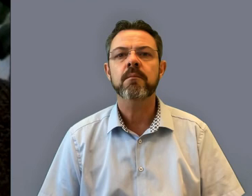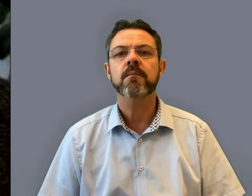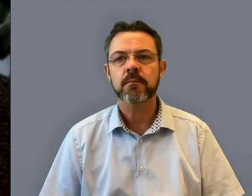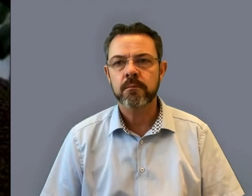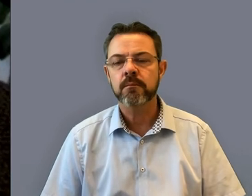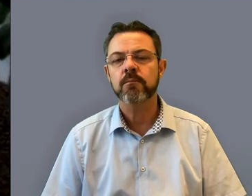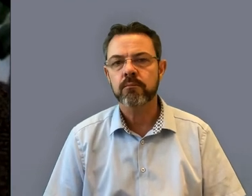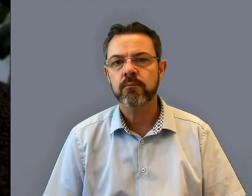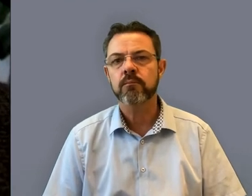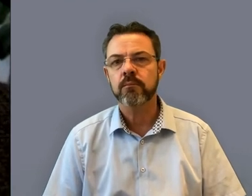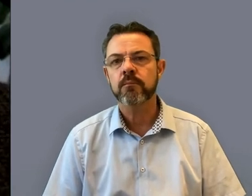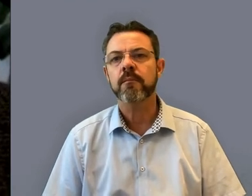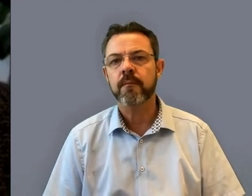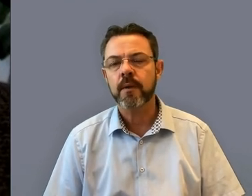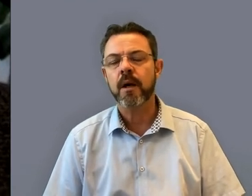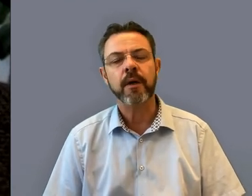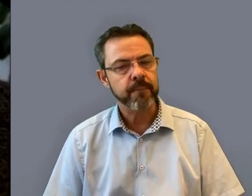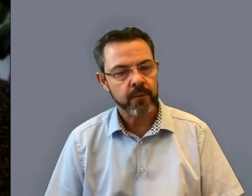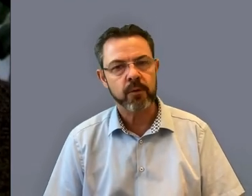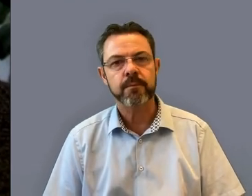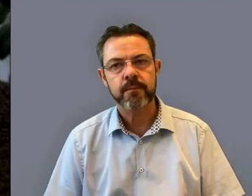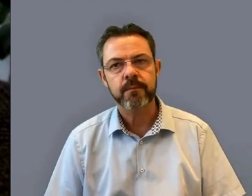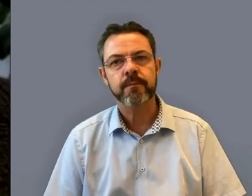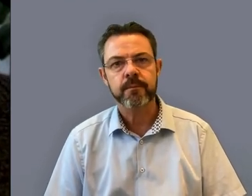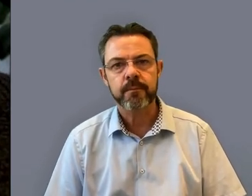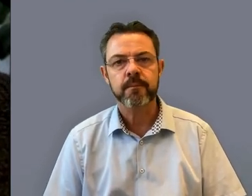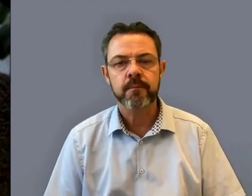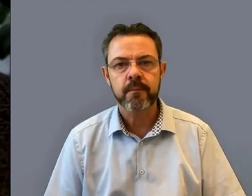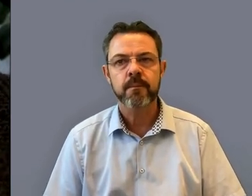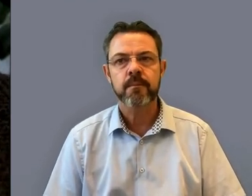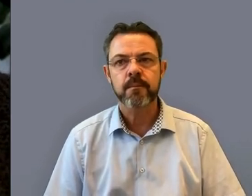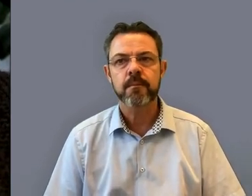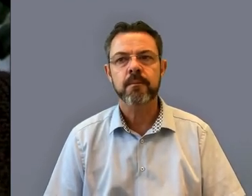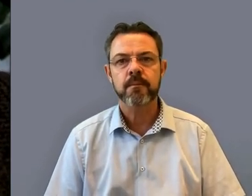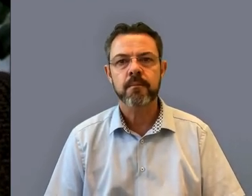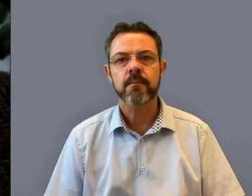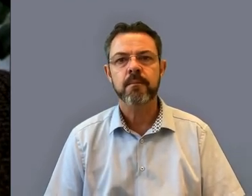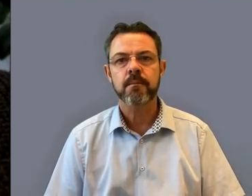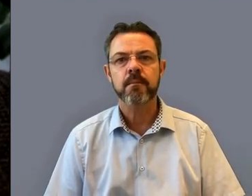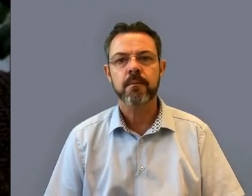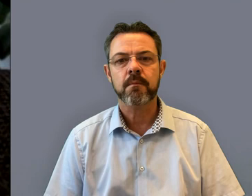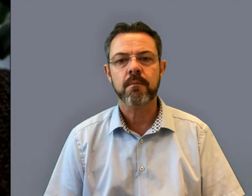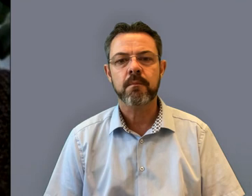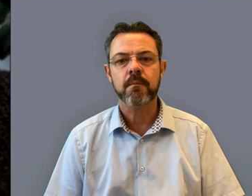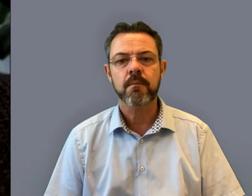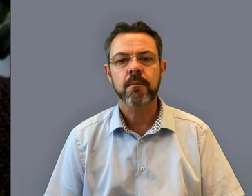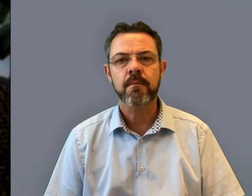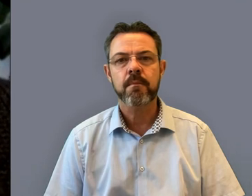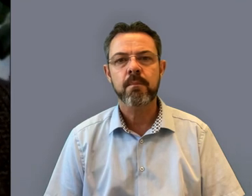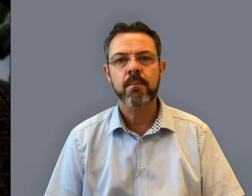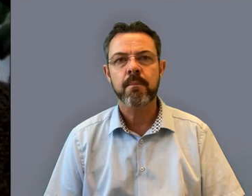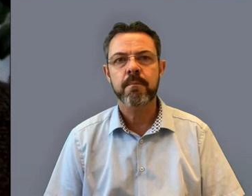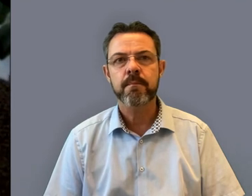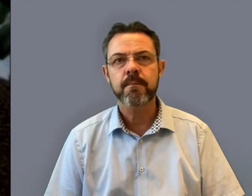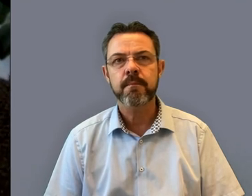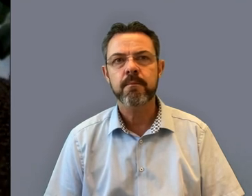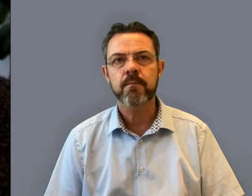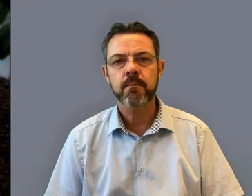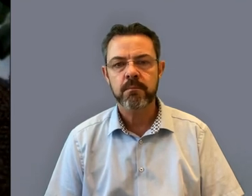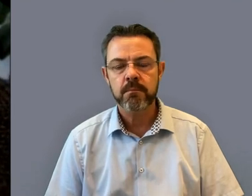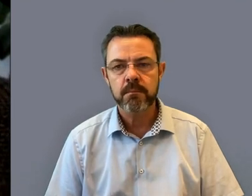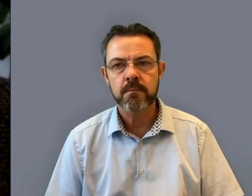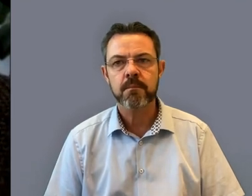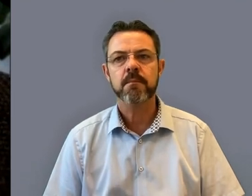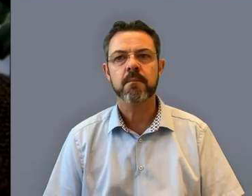some distribution that we understand, you know. So, and I think a lot of systems deal with variability quite